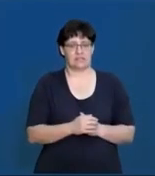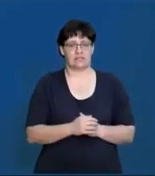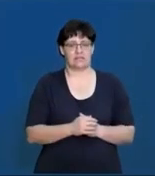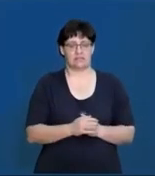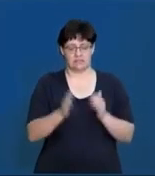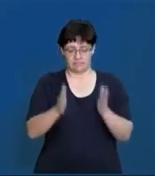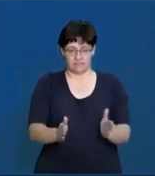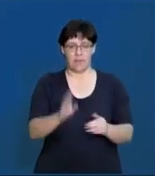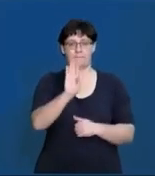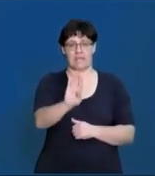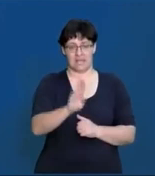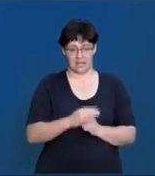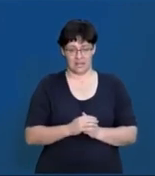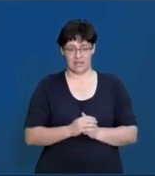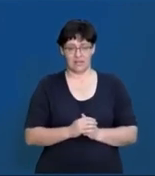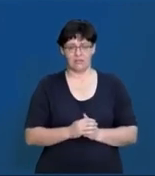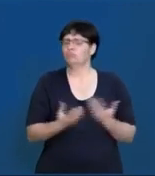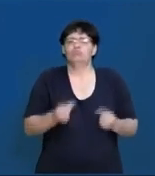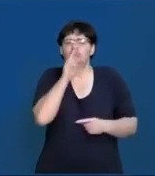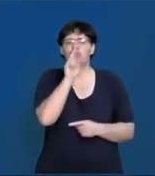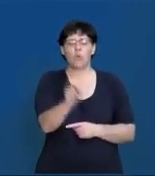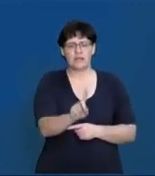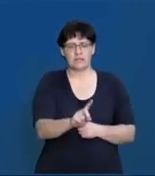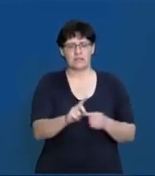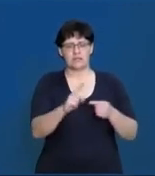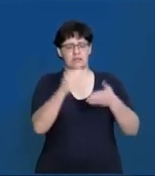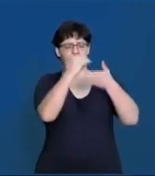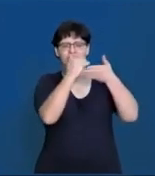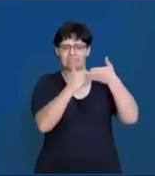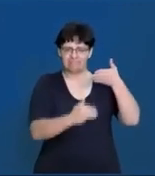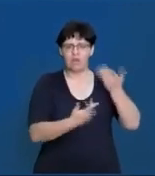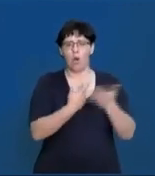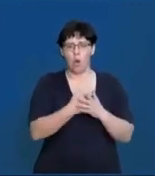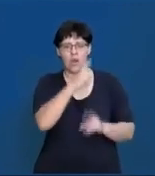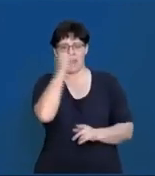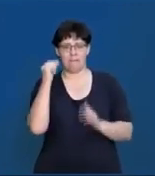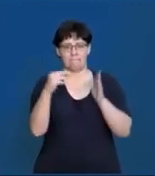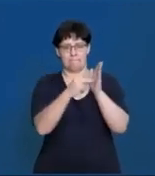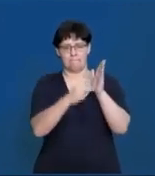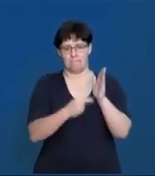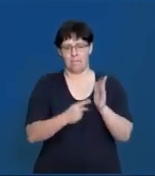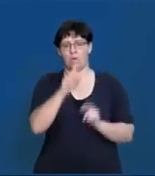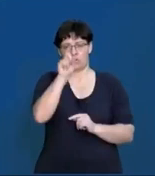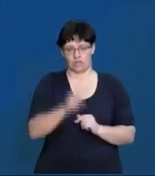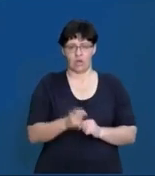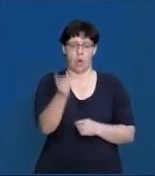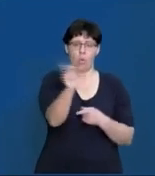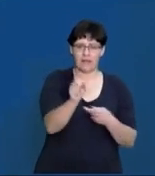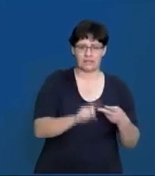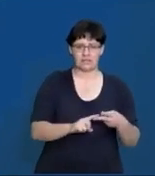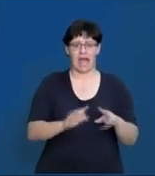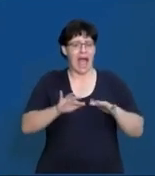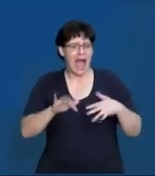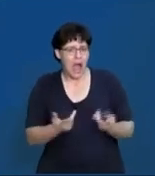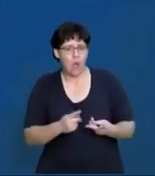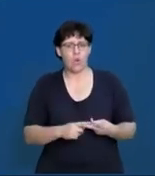straight to section B, where we are going to look at the list or name type of questions, the what, the how, and